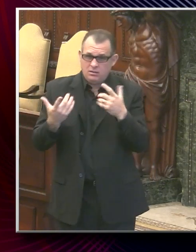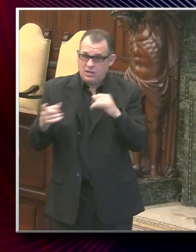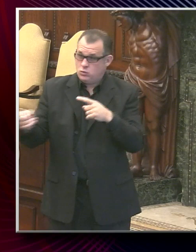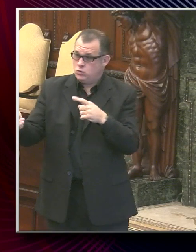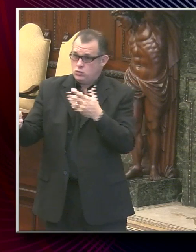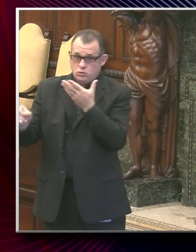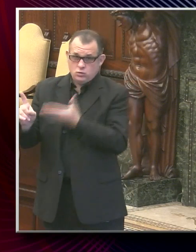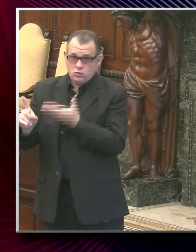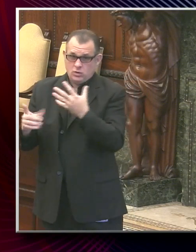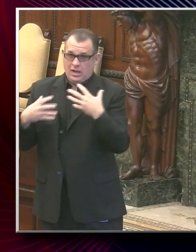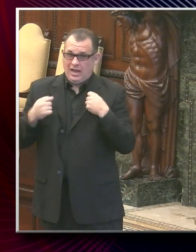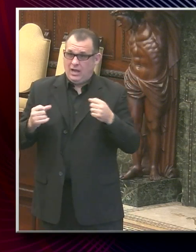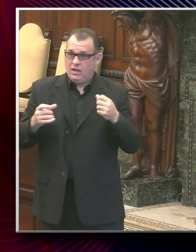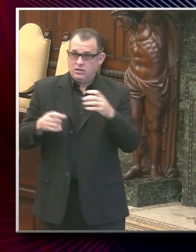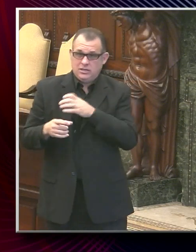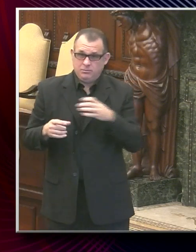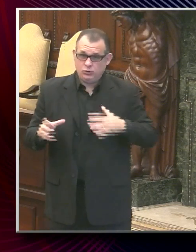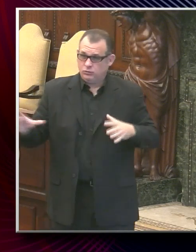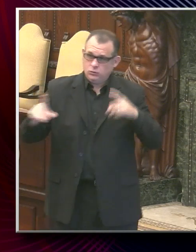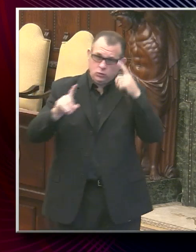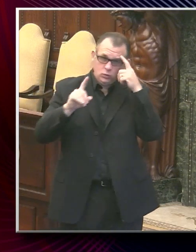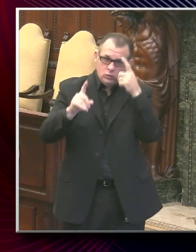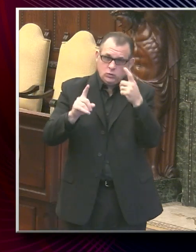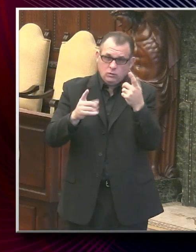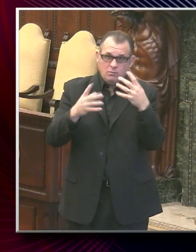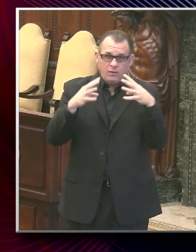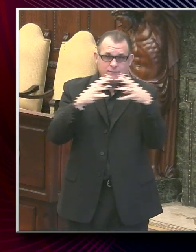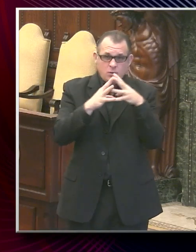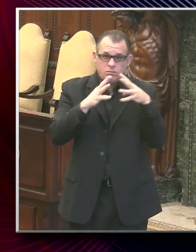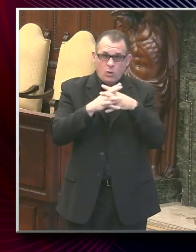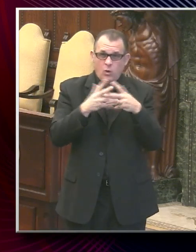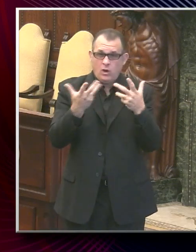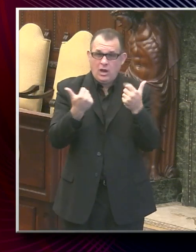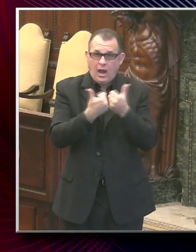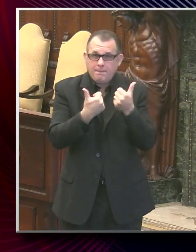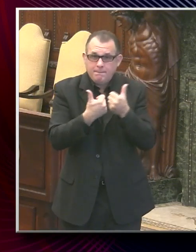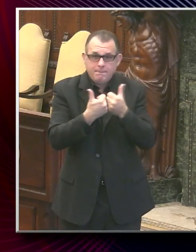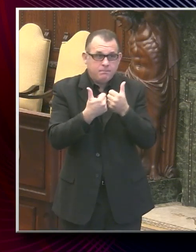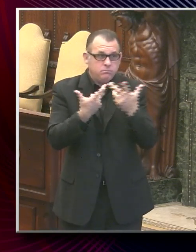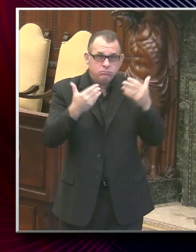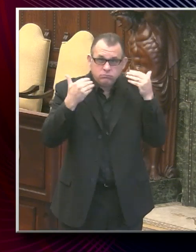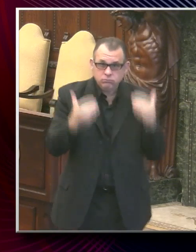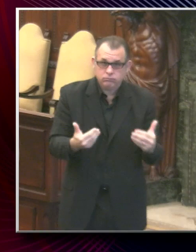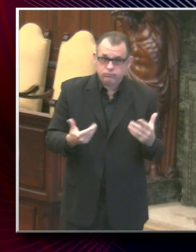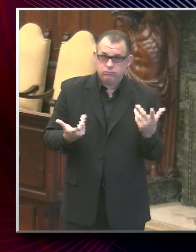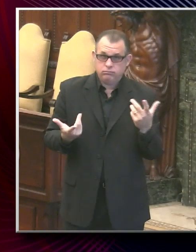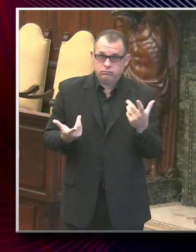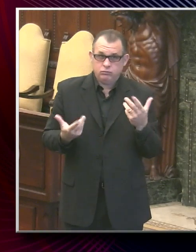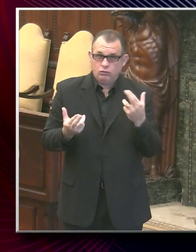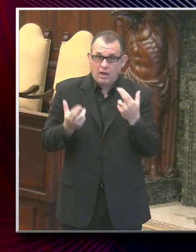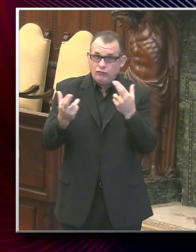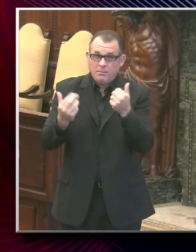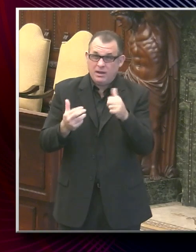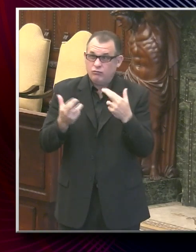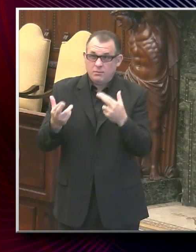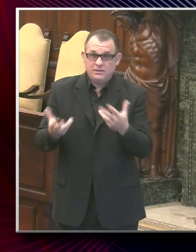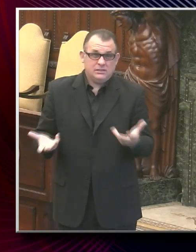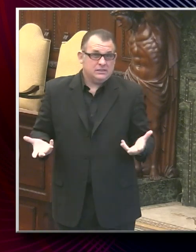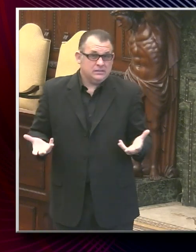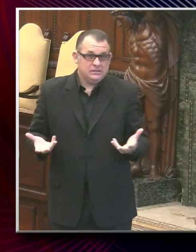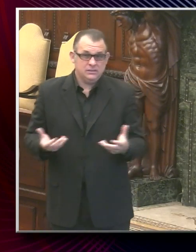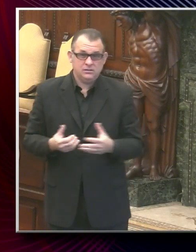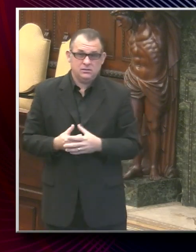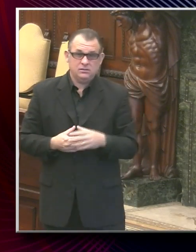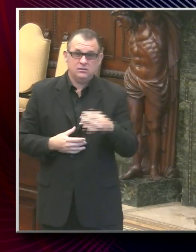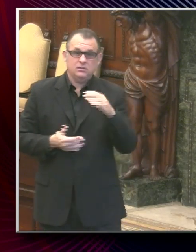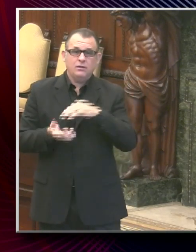thoughts on football being played, at the link, and what would your recommendation there be? So we have